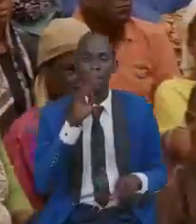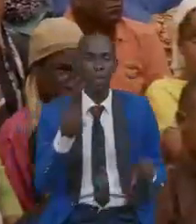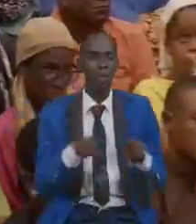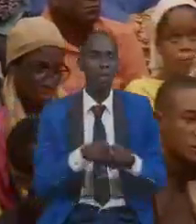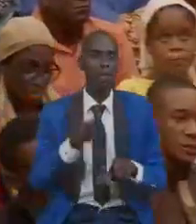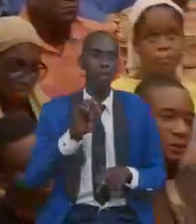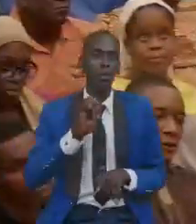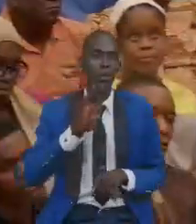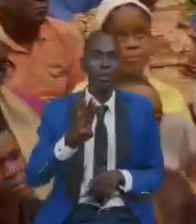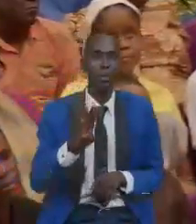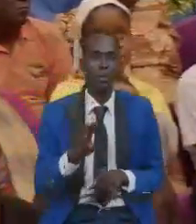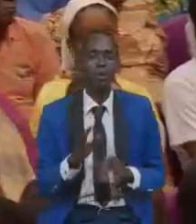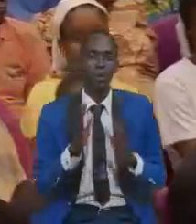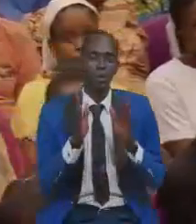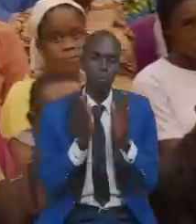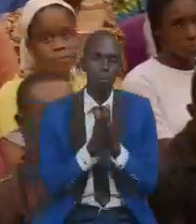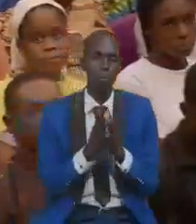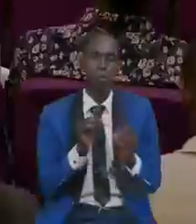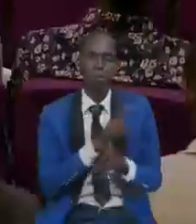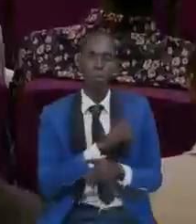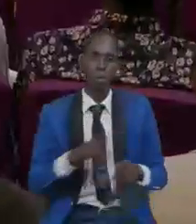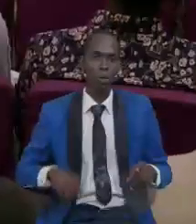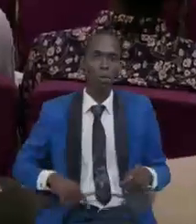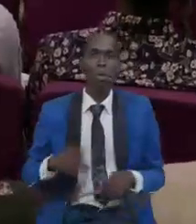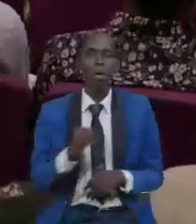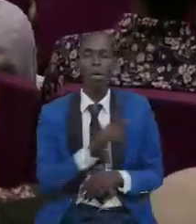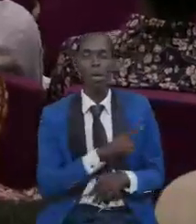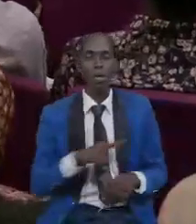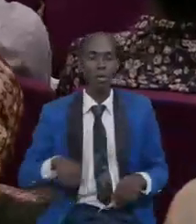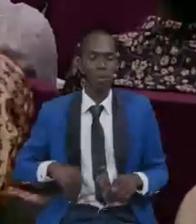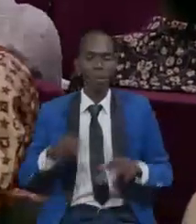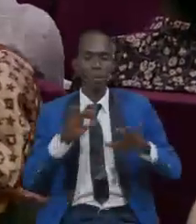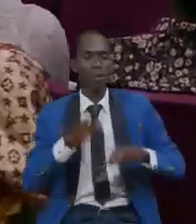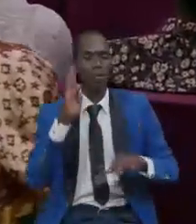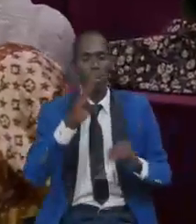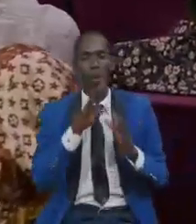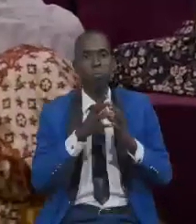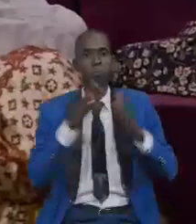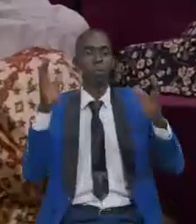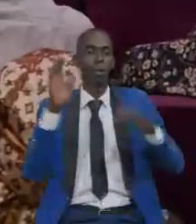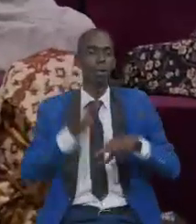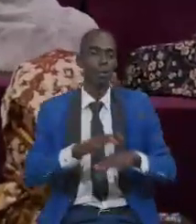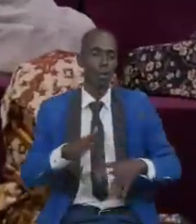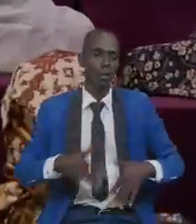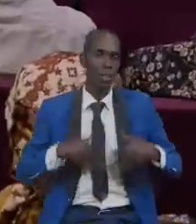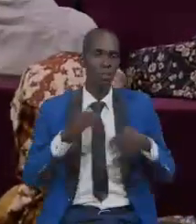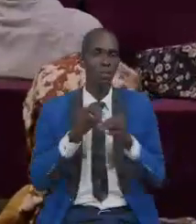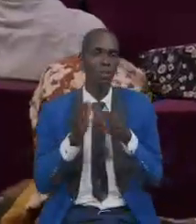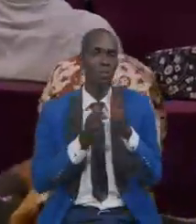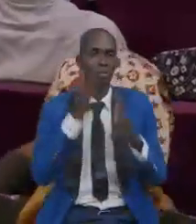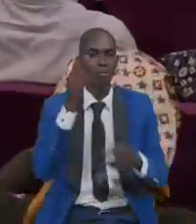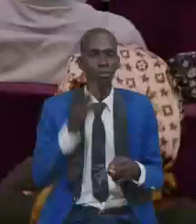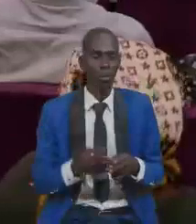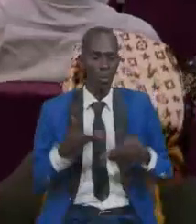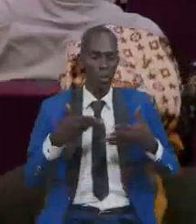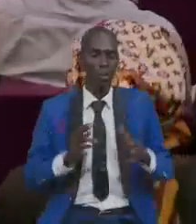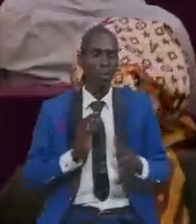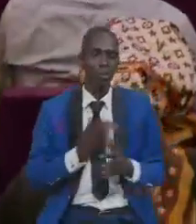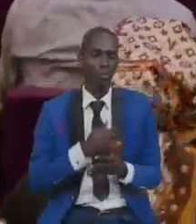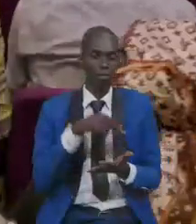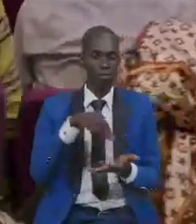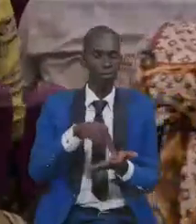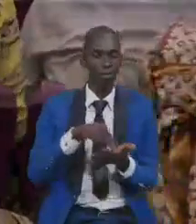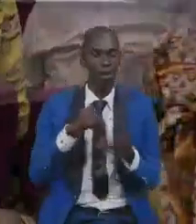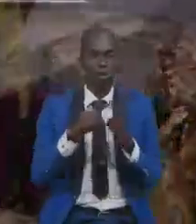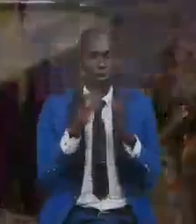Lord, and the mercy of the Lord will be abundant upon your life in Jesus' name. Let's rise up now and